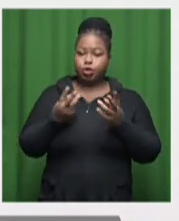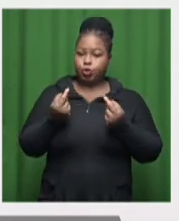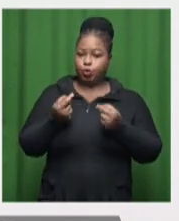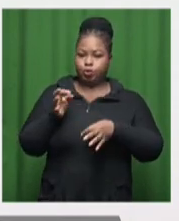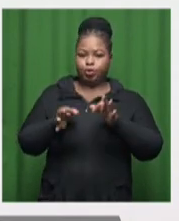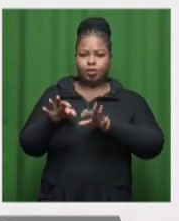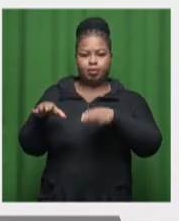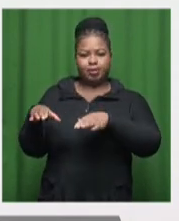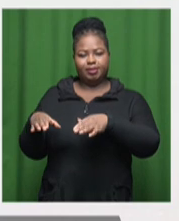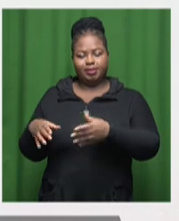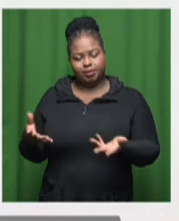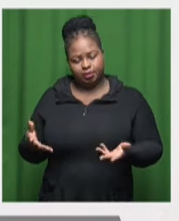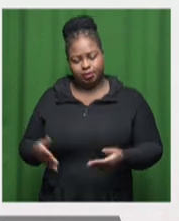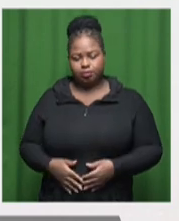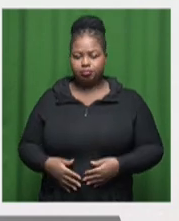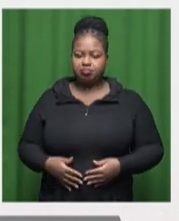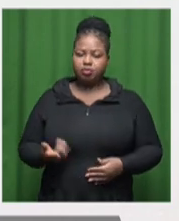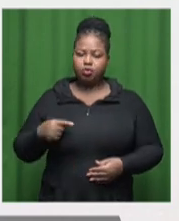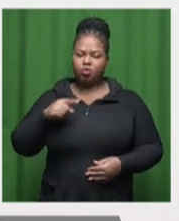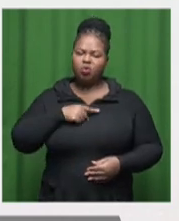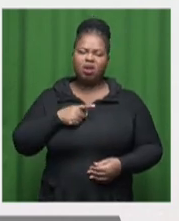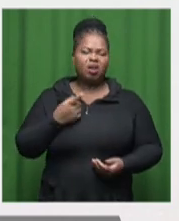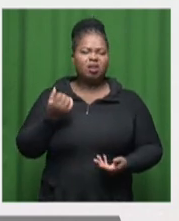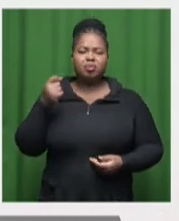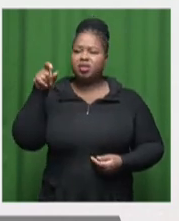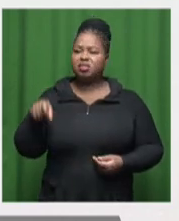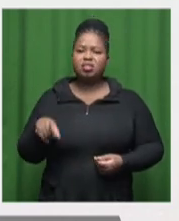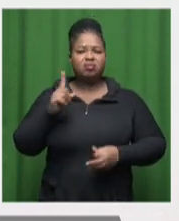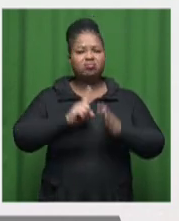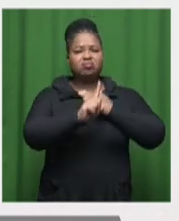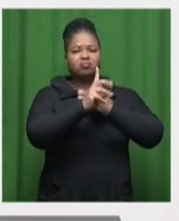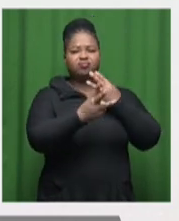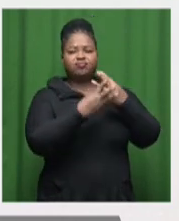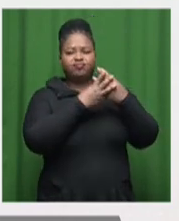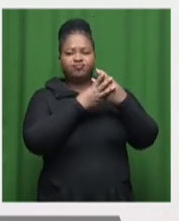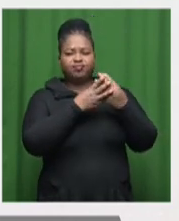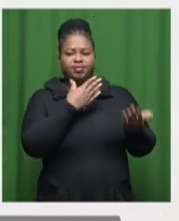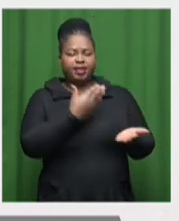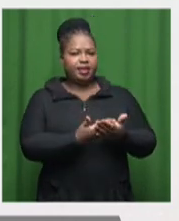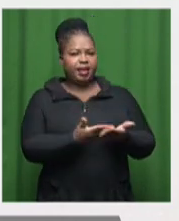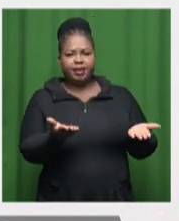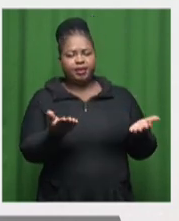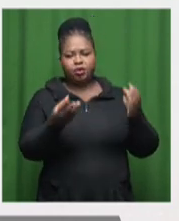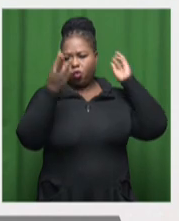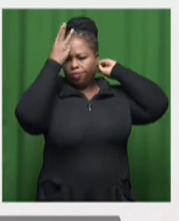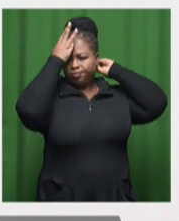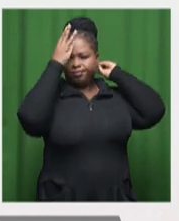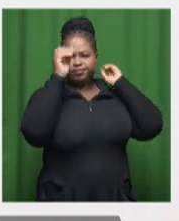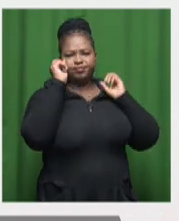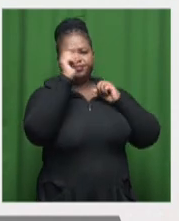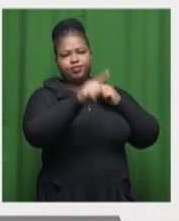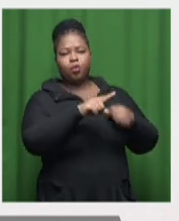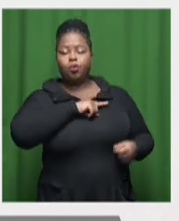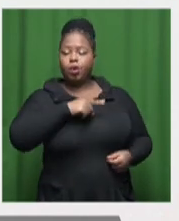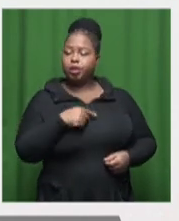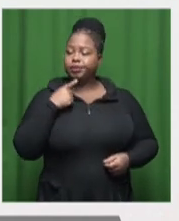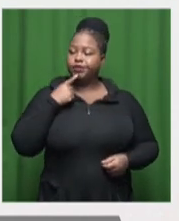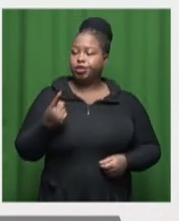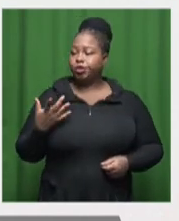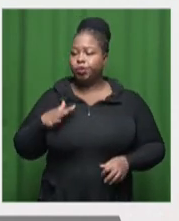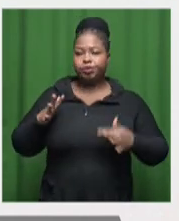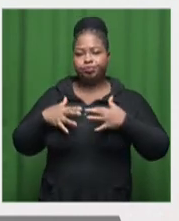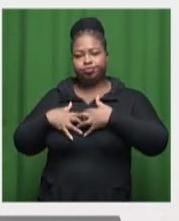parties, one could be sent to jail or to be incarcerated in some island just for daring to say that they want